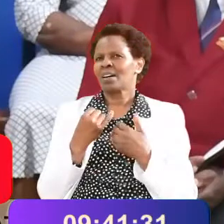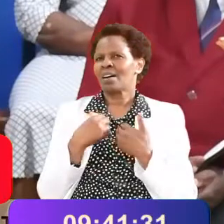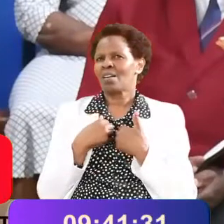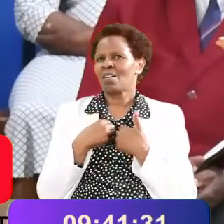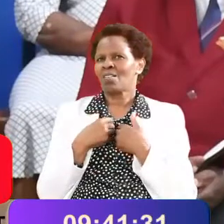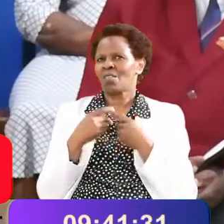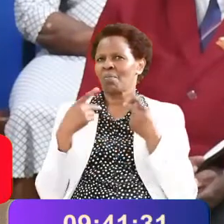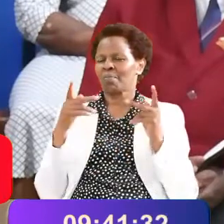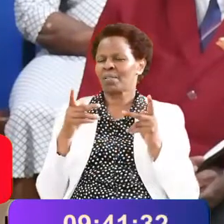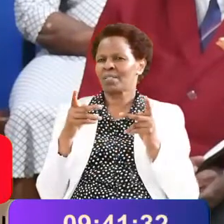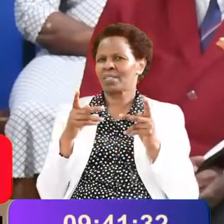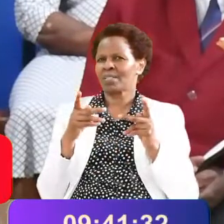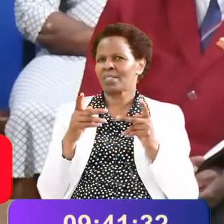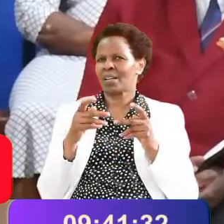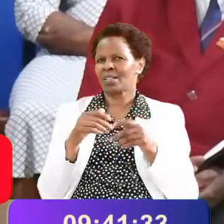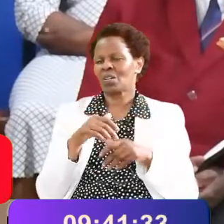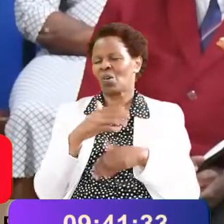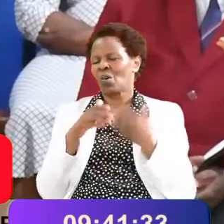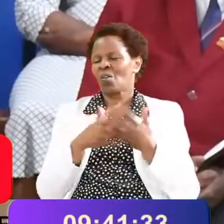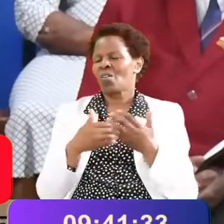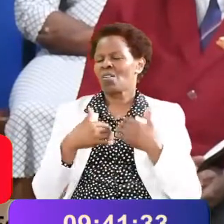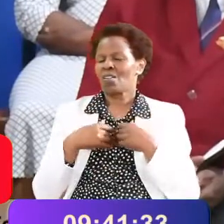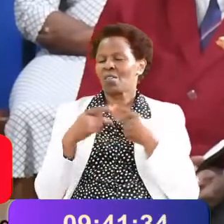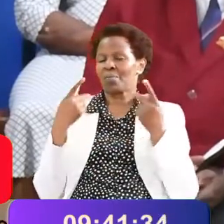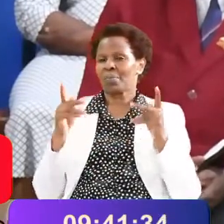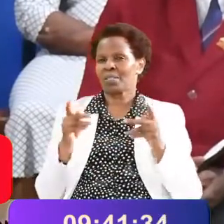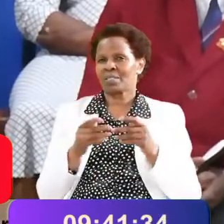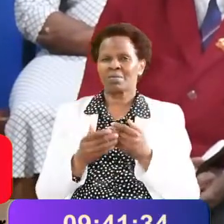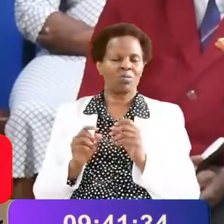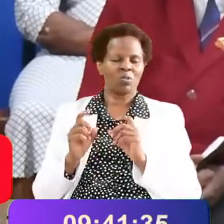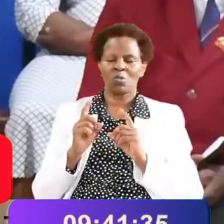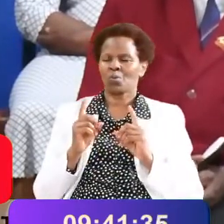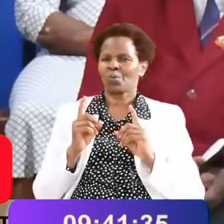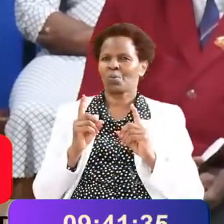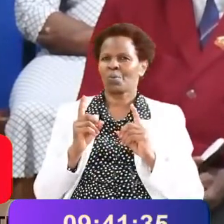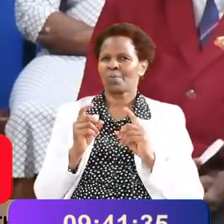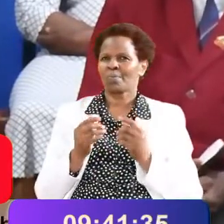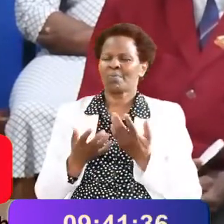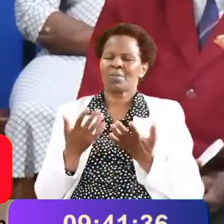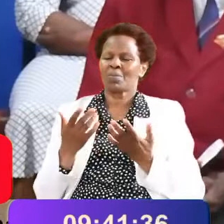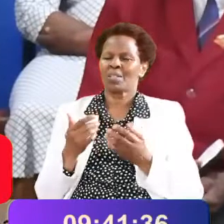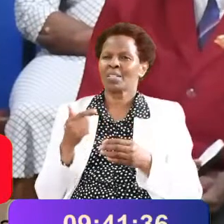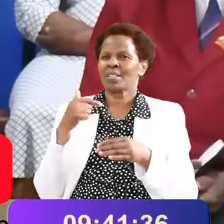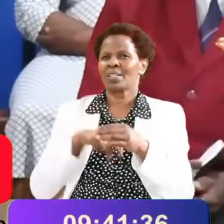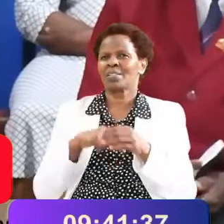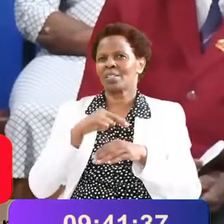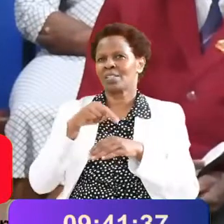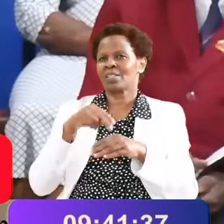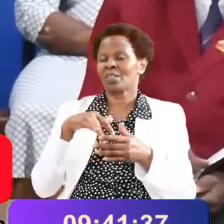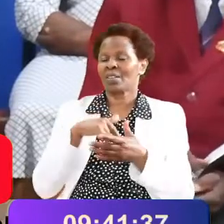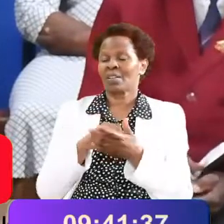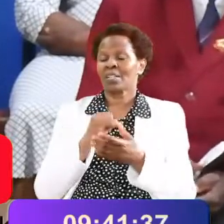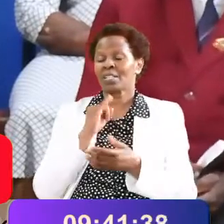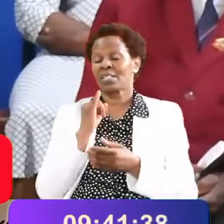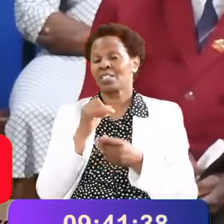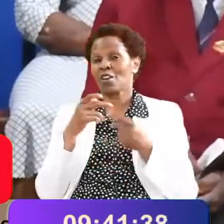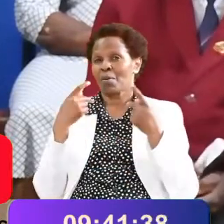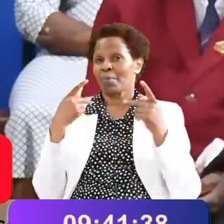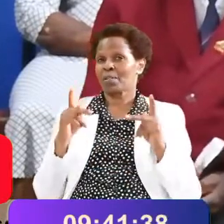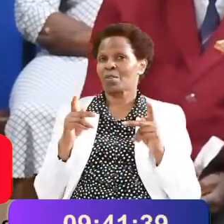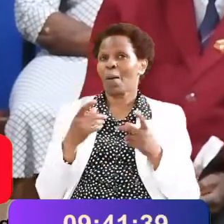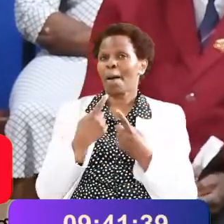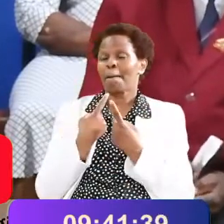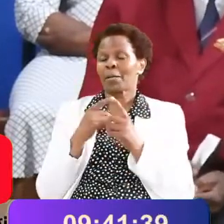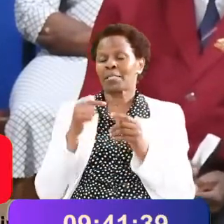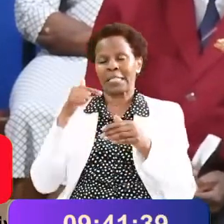Not necessarily. Because people, we might be living in a nation that is peaceful, but inside of us, there is a lot of